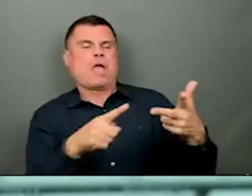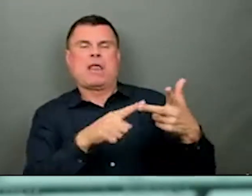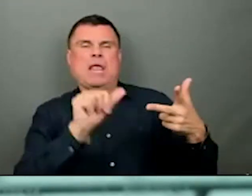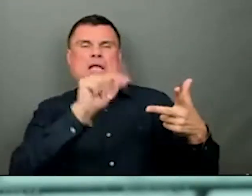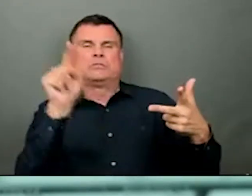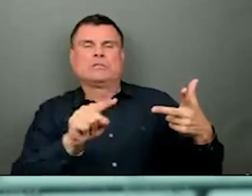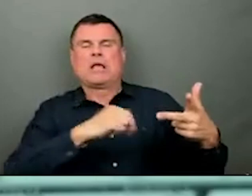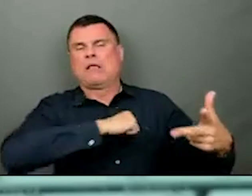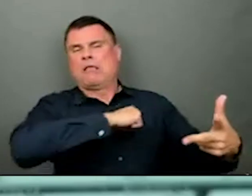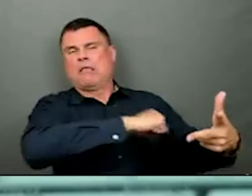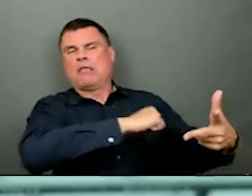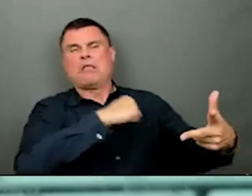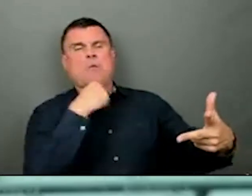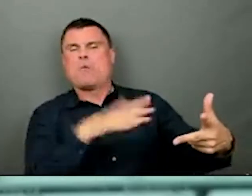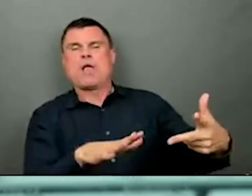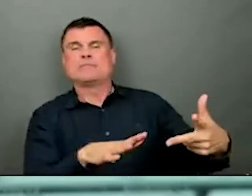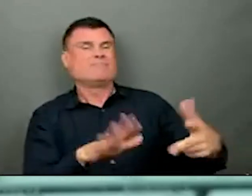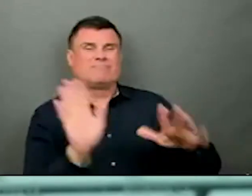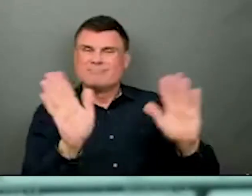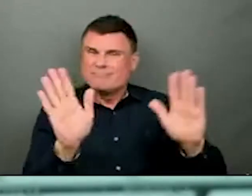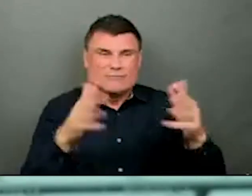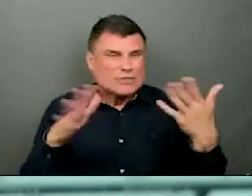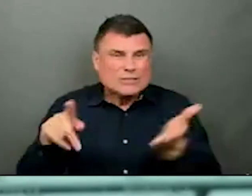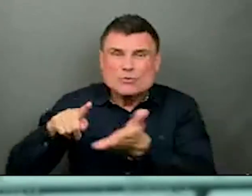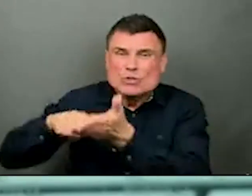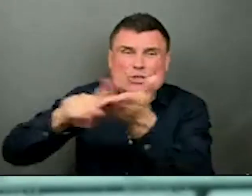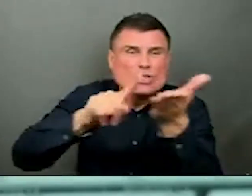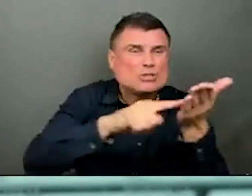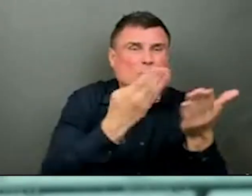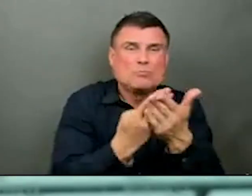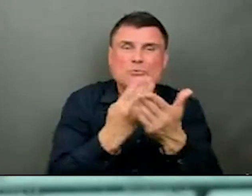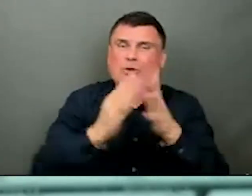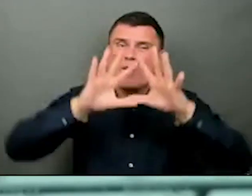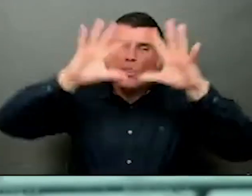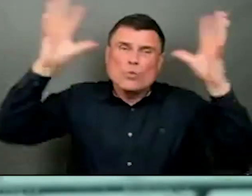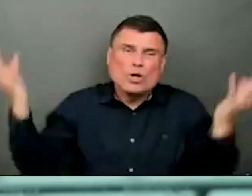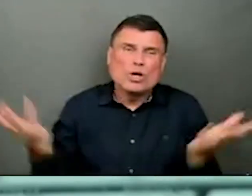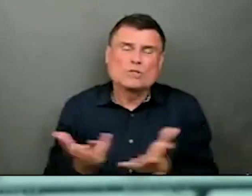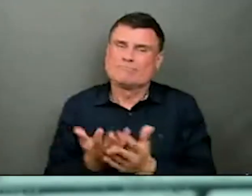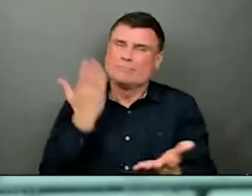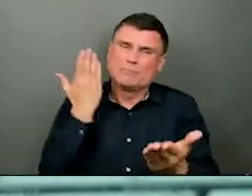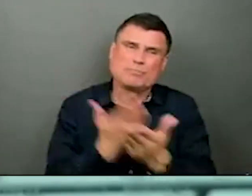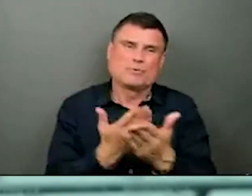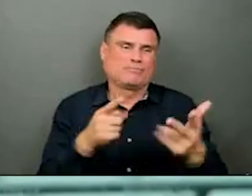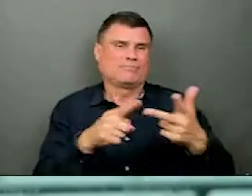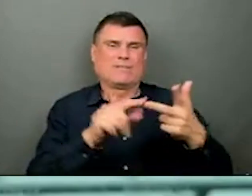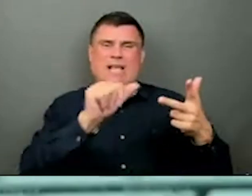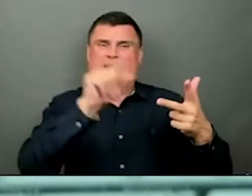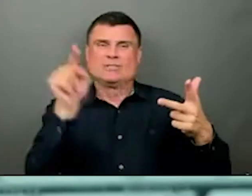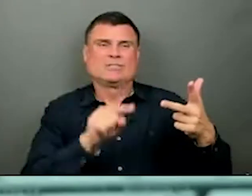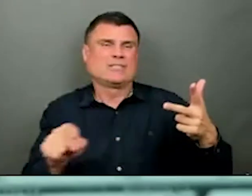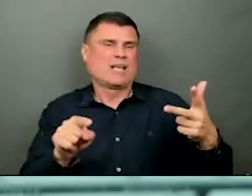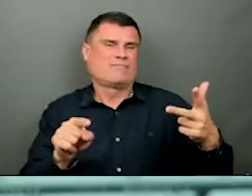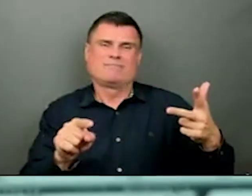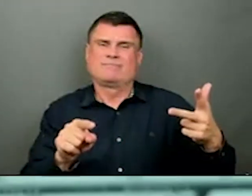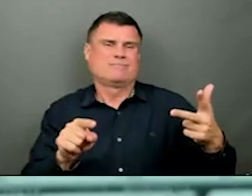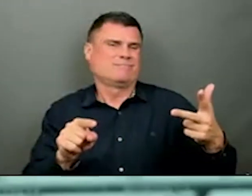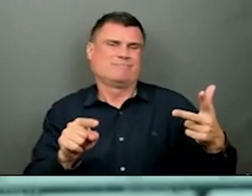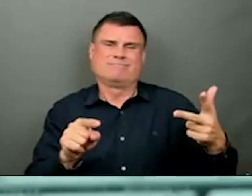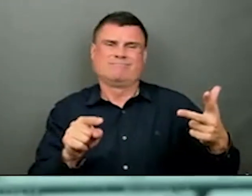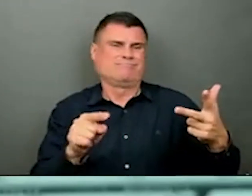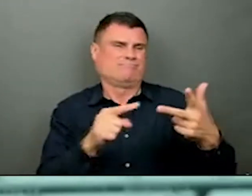or Pfizer vaccine provides excellent protection, very high protection, in the high 80%